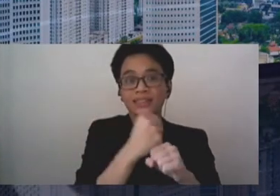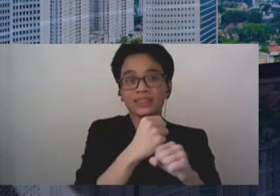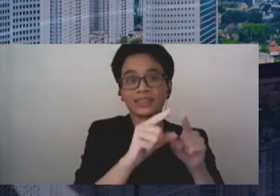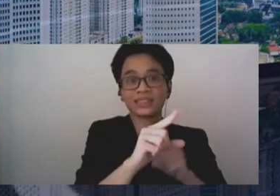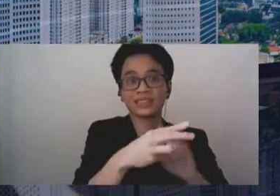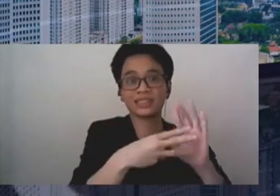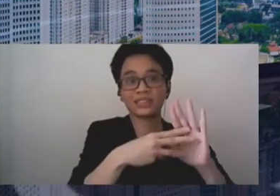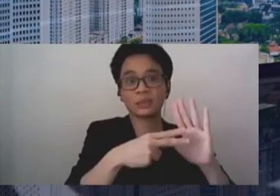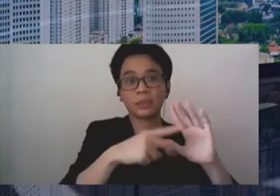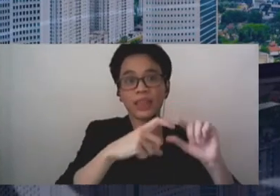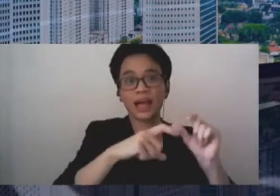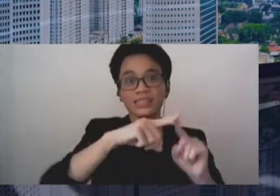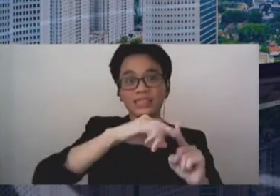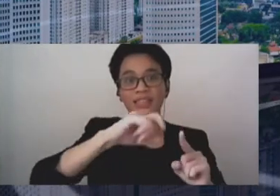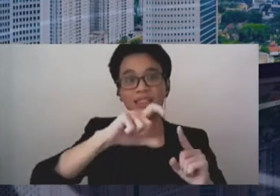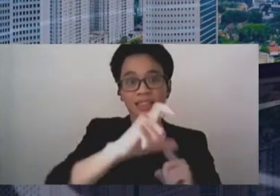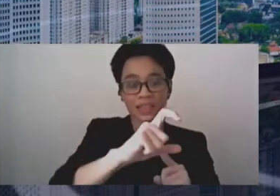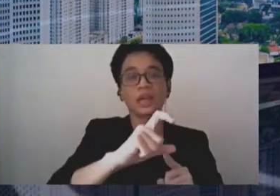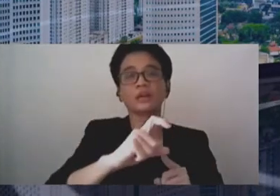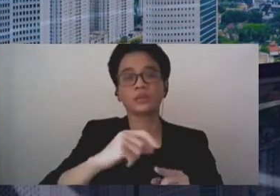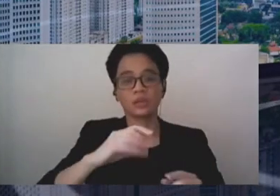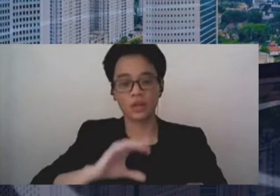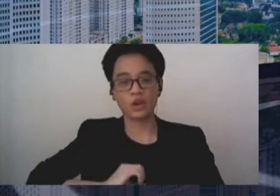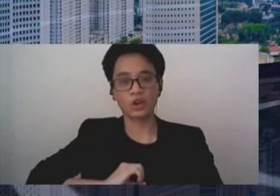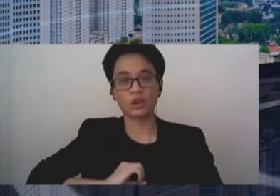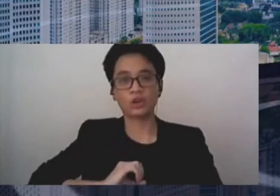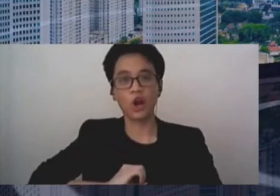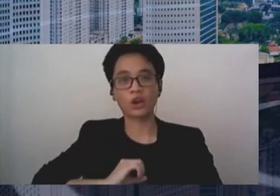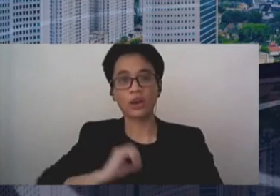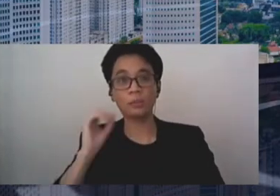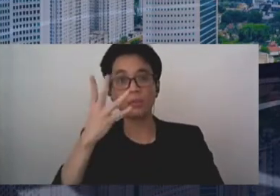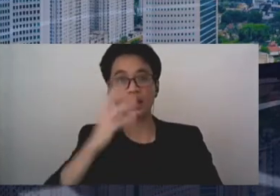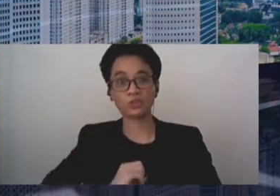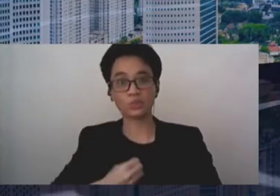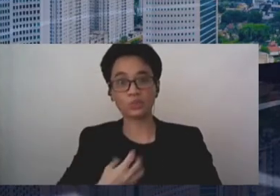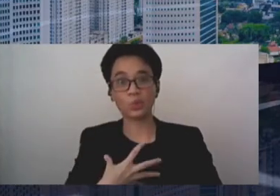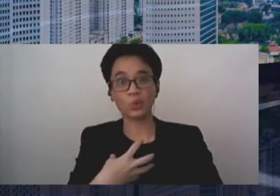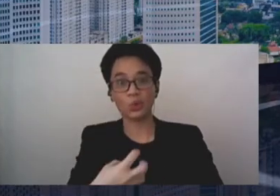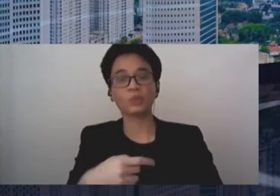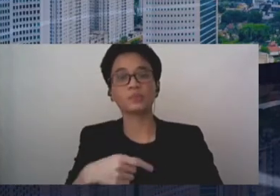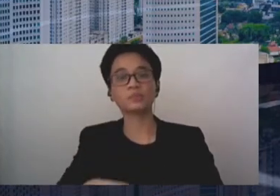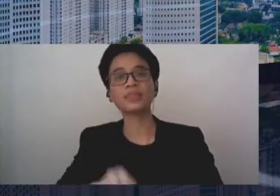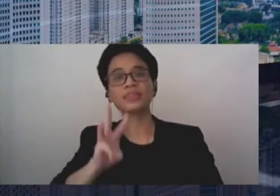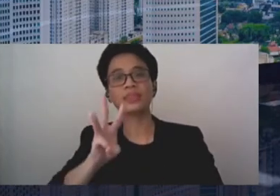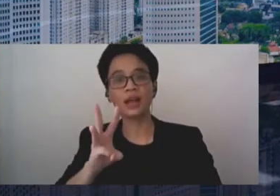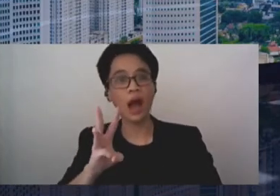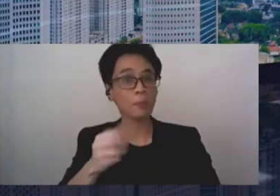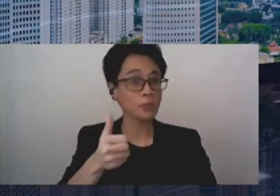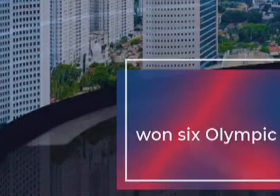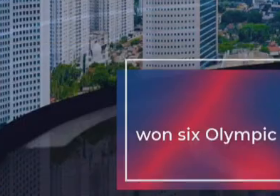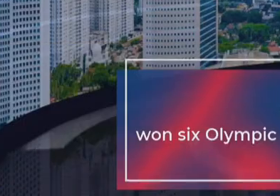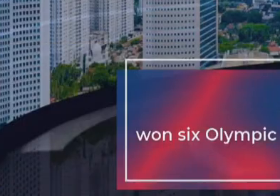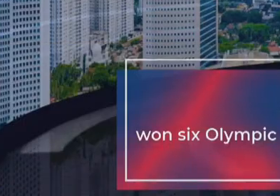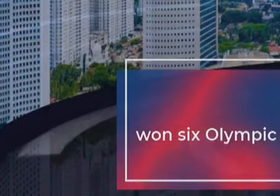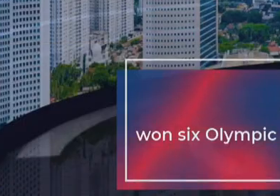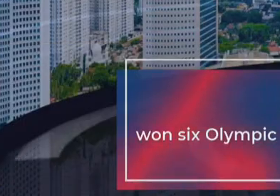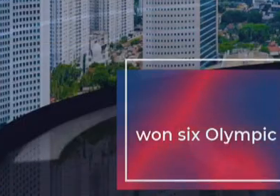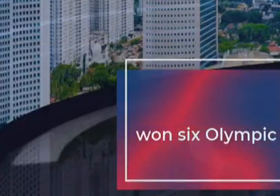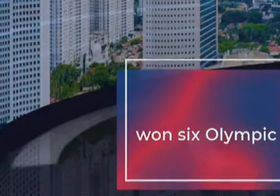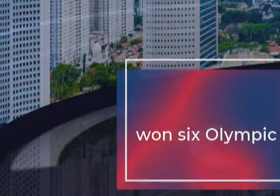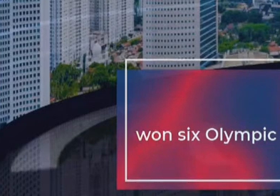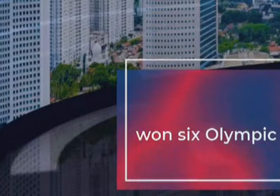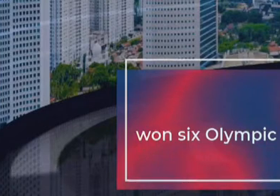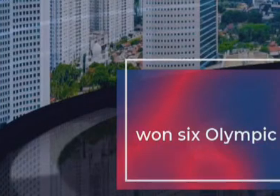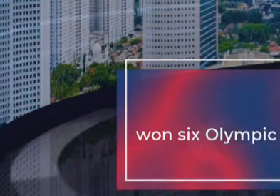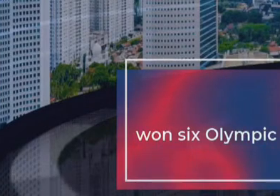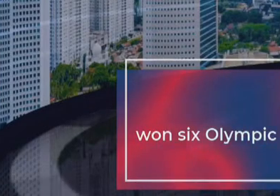6 medals, including 3 gold in the 1904 Olympics. The question is yes, true. The American